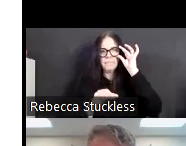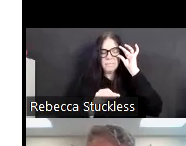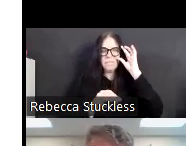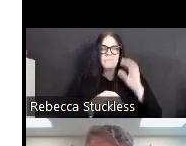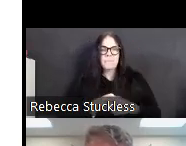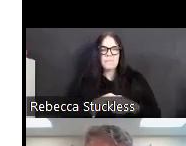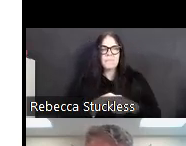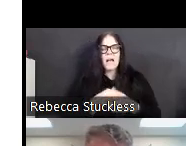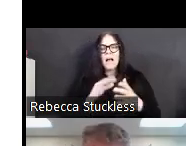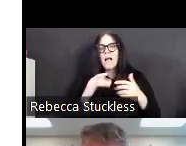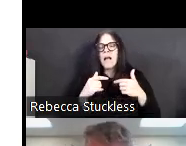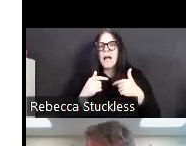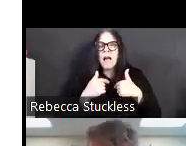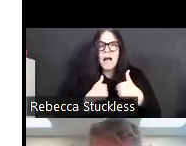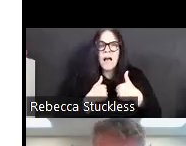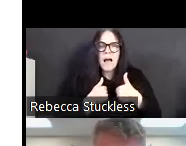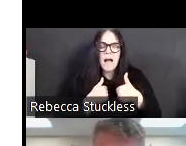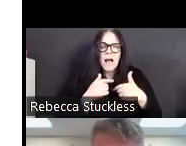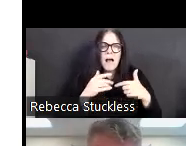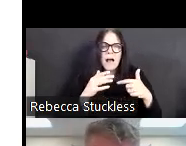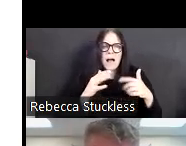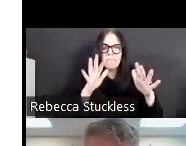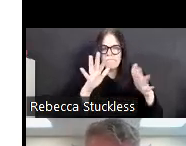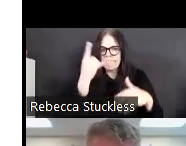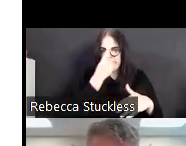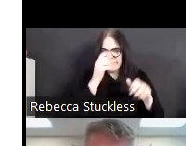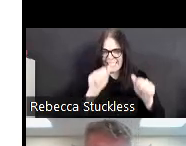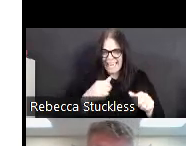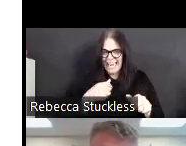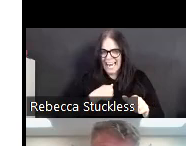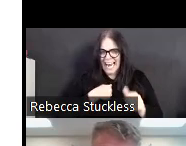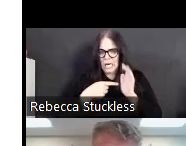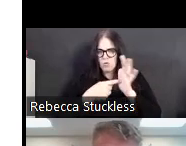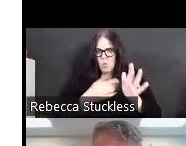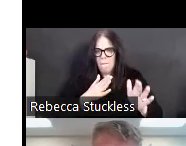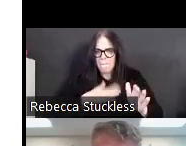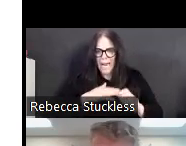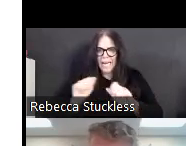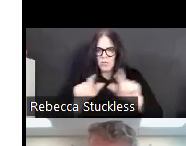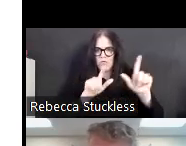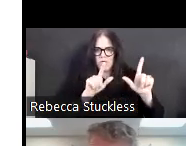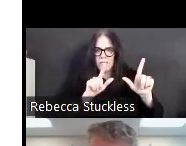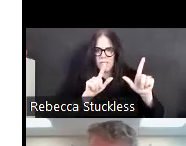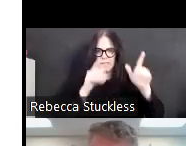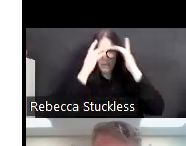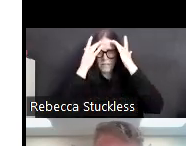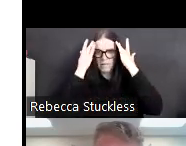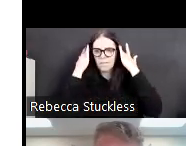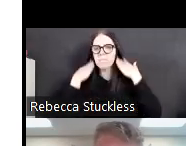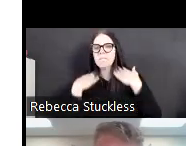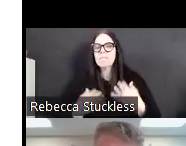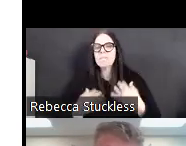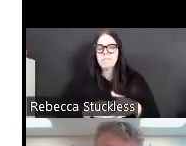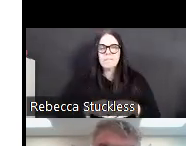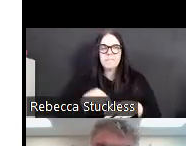Here, I'm gonna show, I think, do I have the ability to show my screen, Summer? Do I have that? You